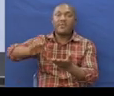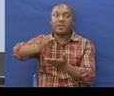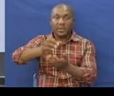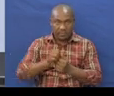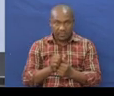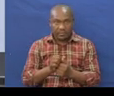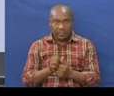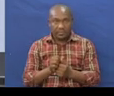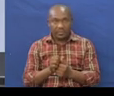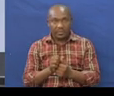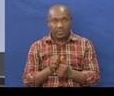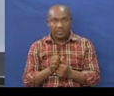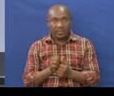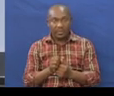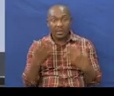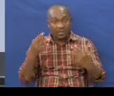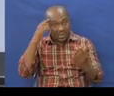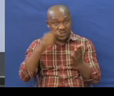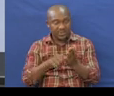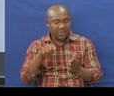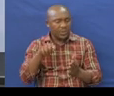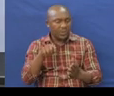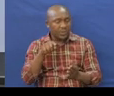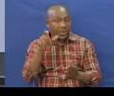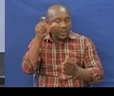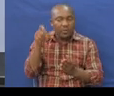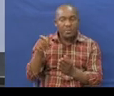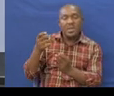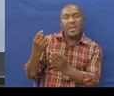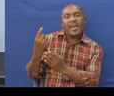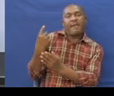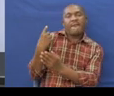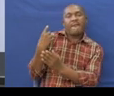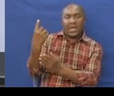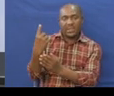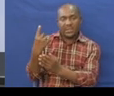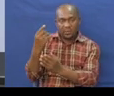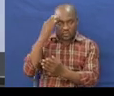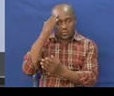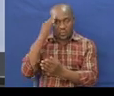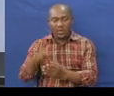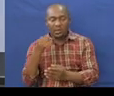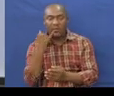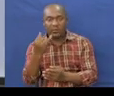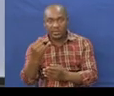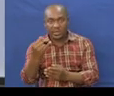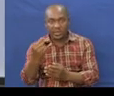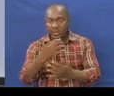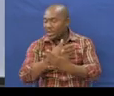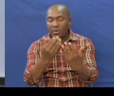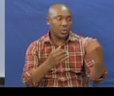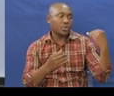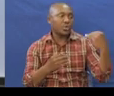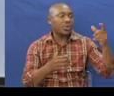sure that you will get the first-hand information. You will get the primary data. You will not be told by